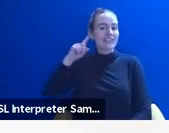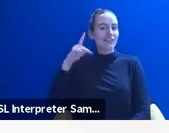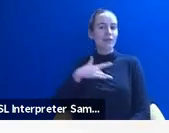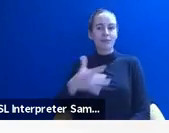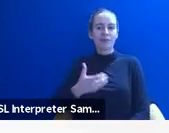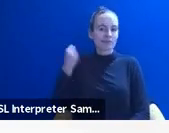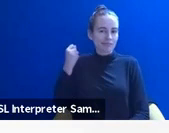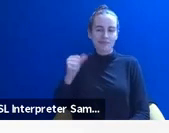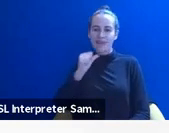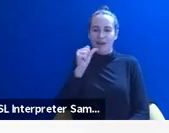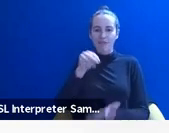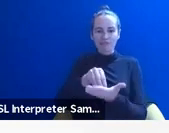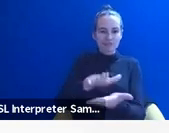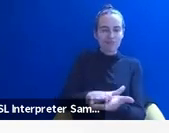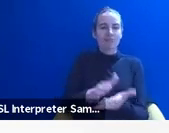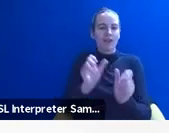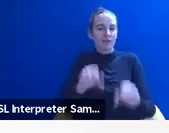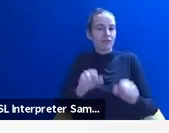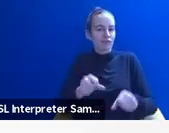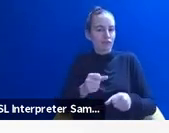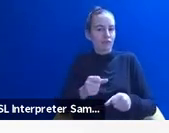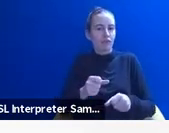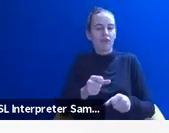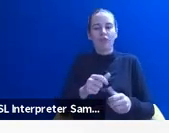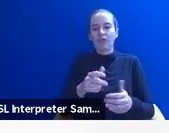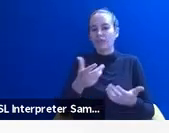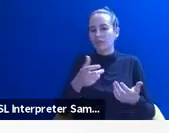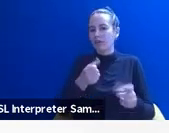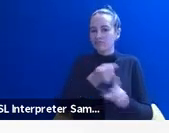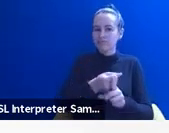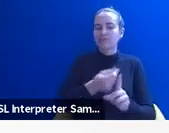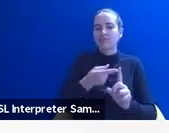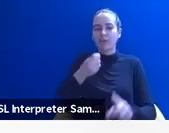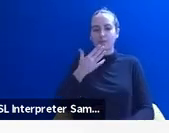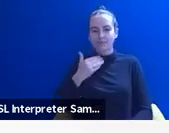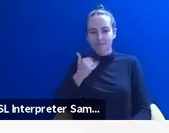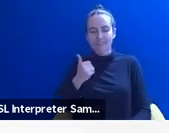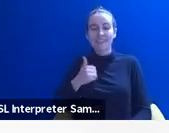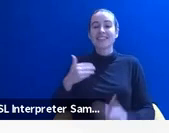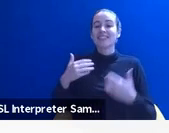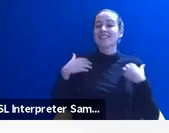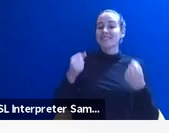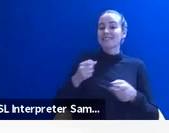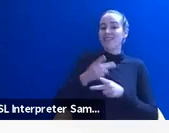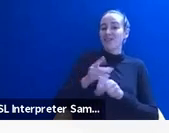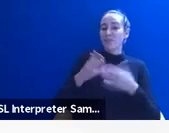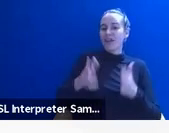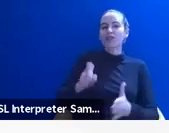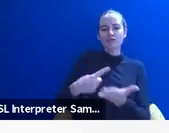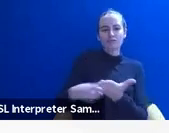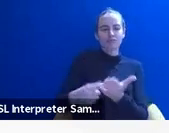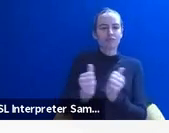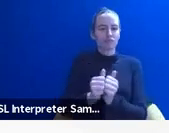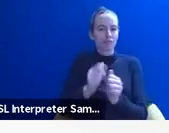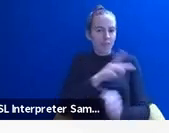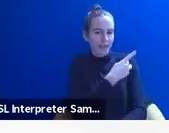abnormality related to diabetes. So healthcare providers need to talk about these issues with their patients and make appropriate referrals. And for